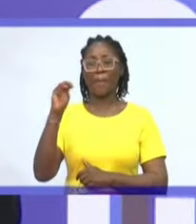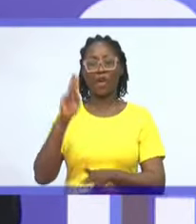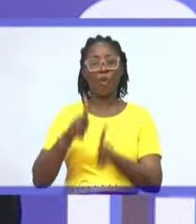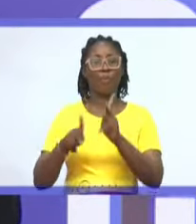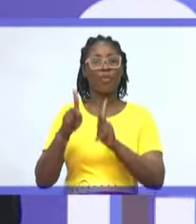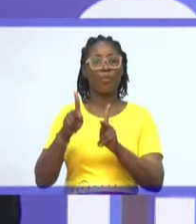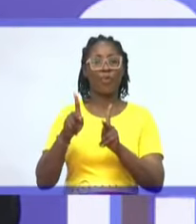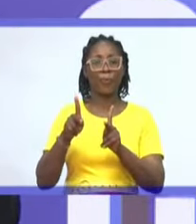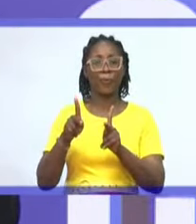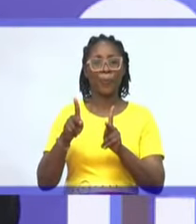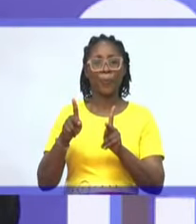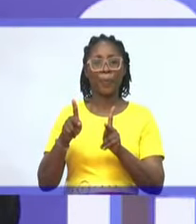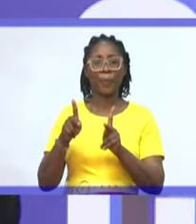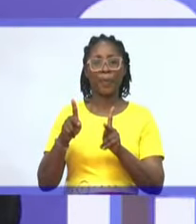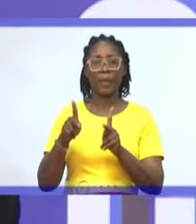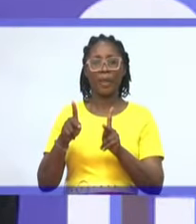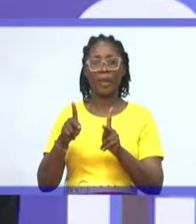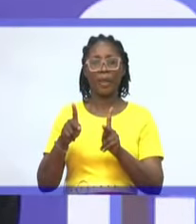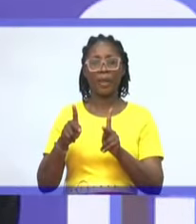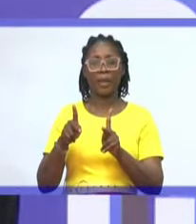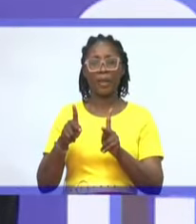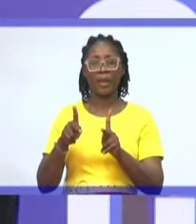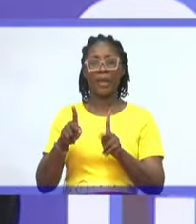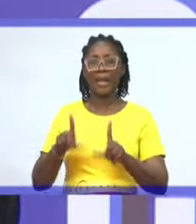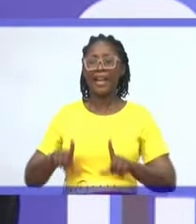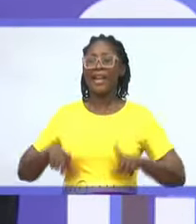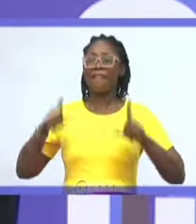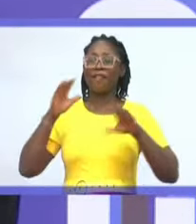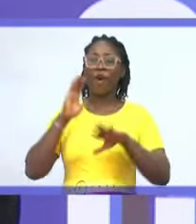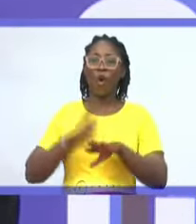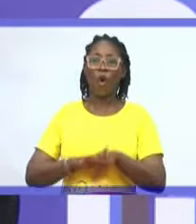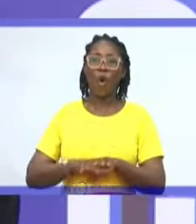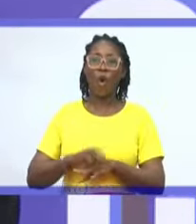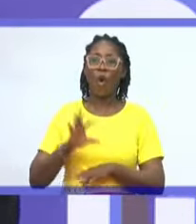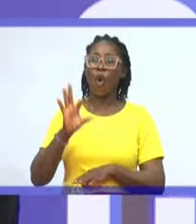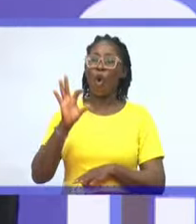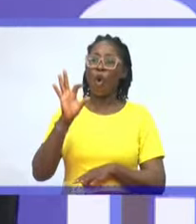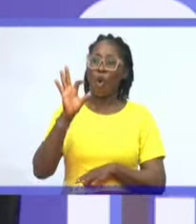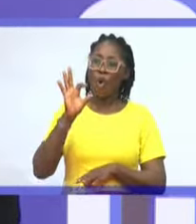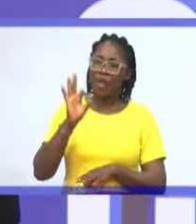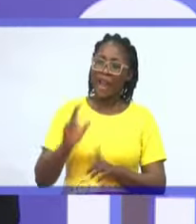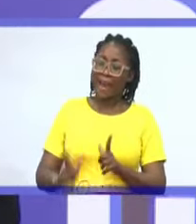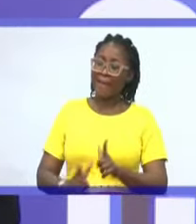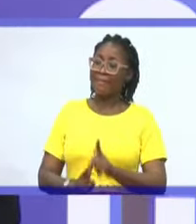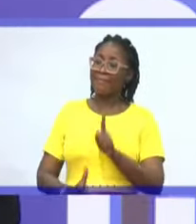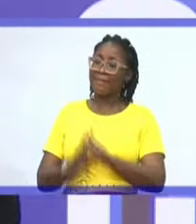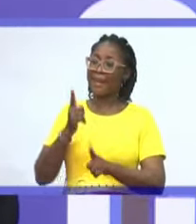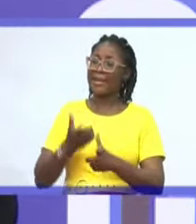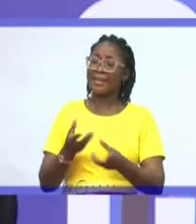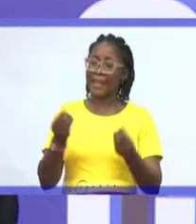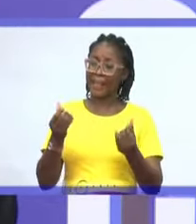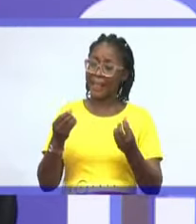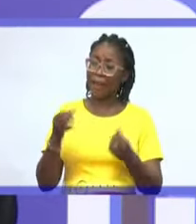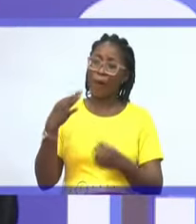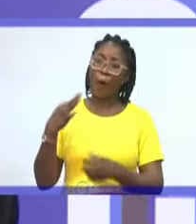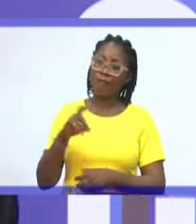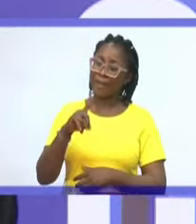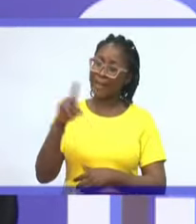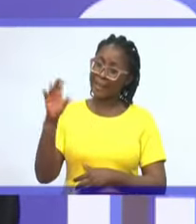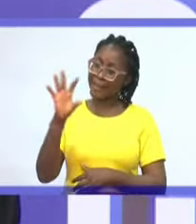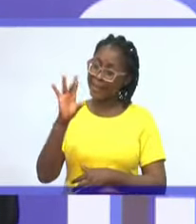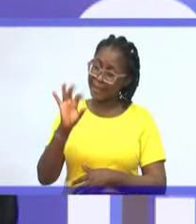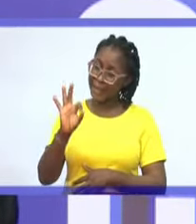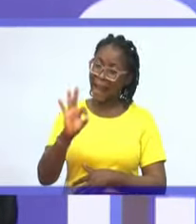people living on 926,000 square kilometers of land. Our total